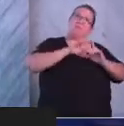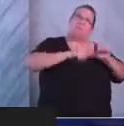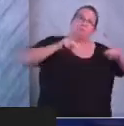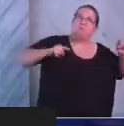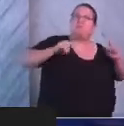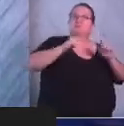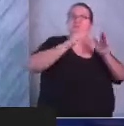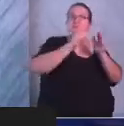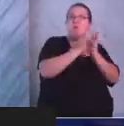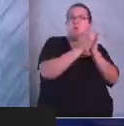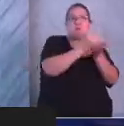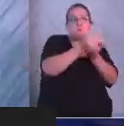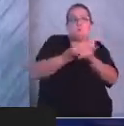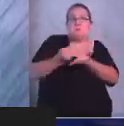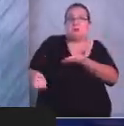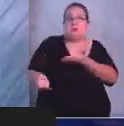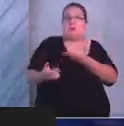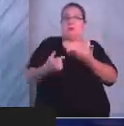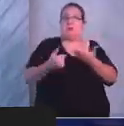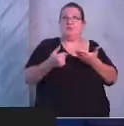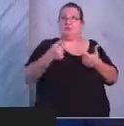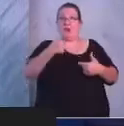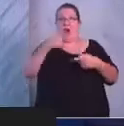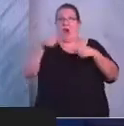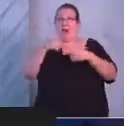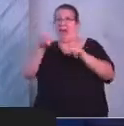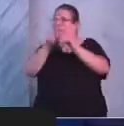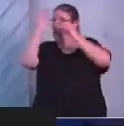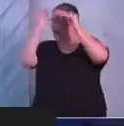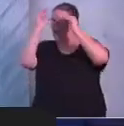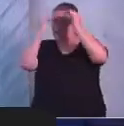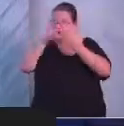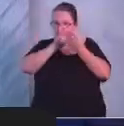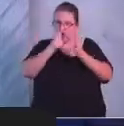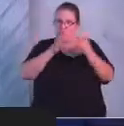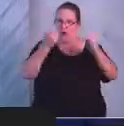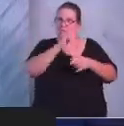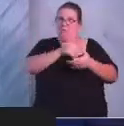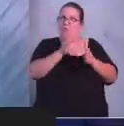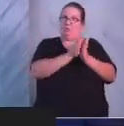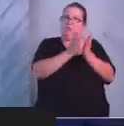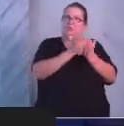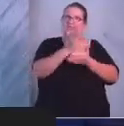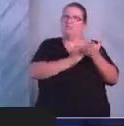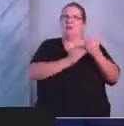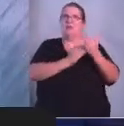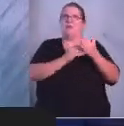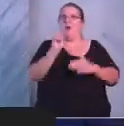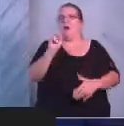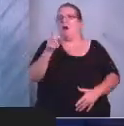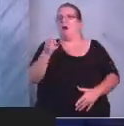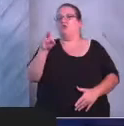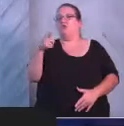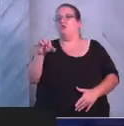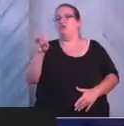different books. And these books I learned as an adult a lot through, and some of them are just You know, the Underground Railroad to Canada,